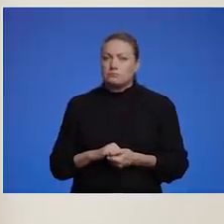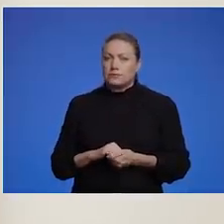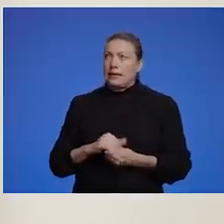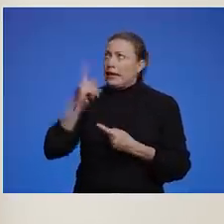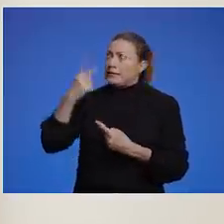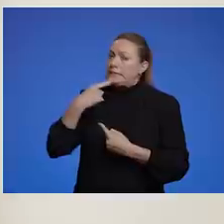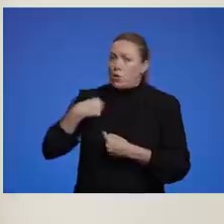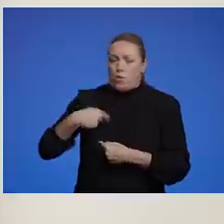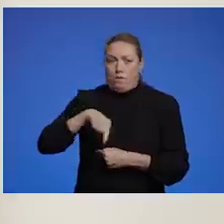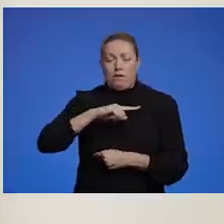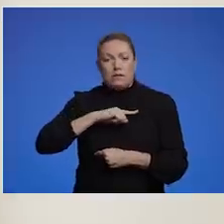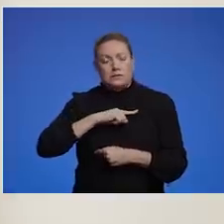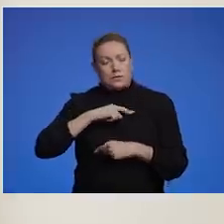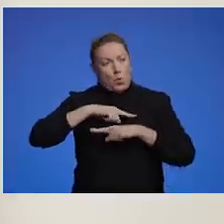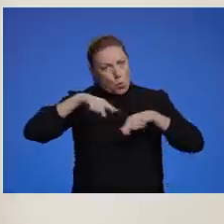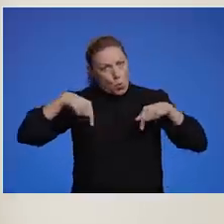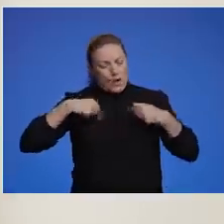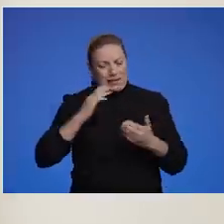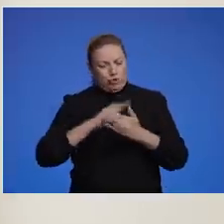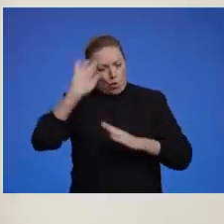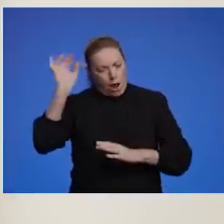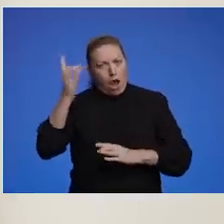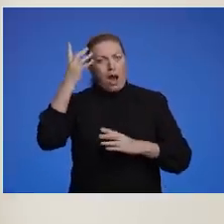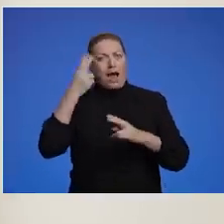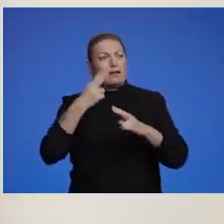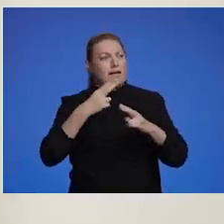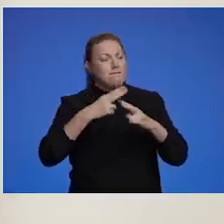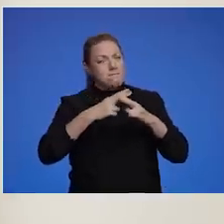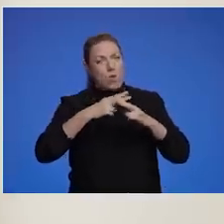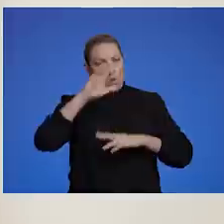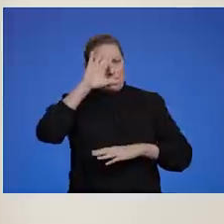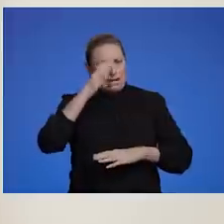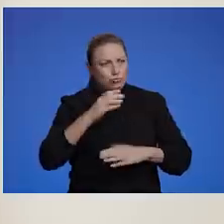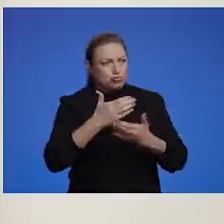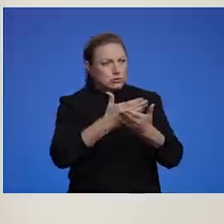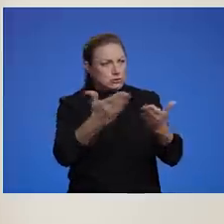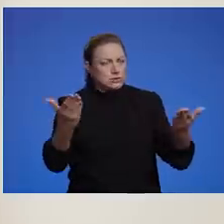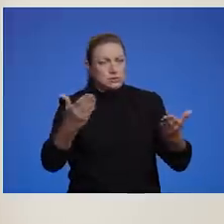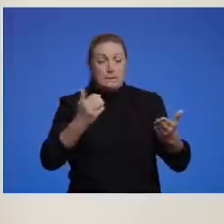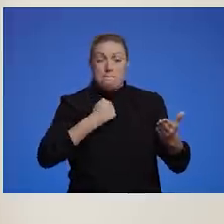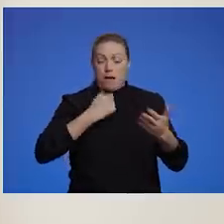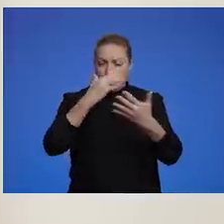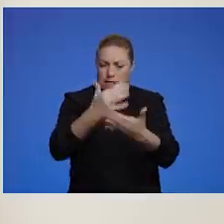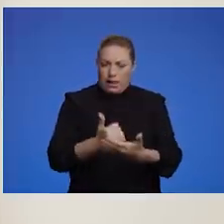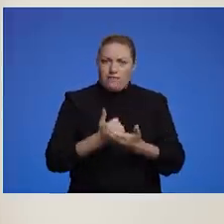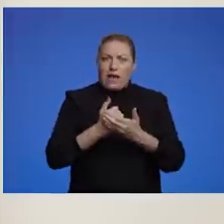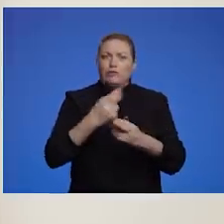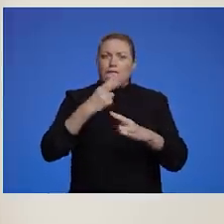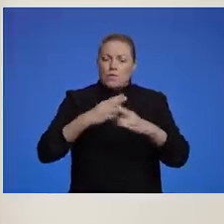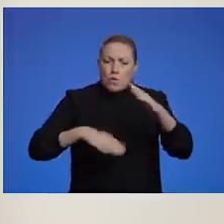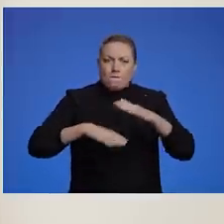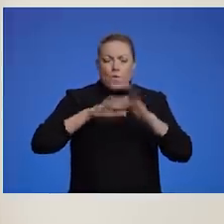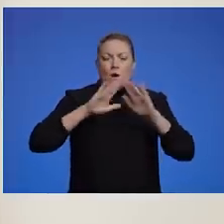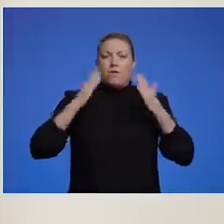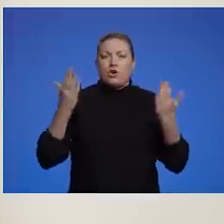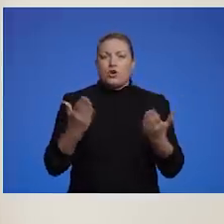I have made you a light for the nations, so that my salvation may reach the ends of the earth. It